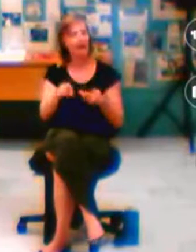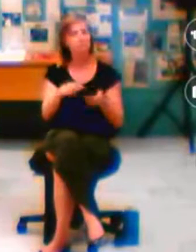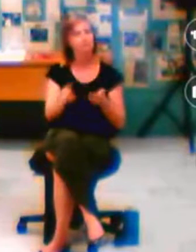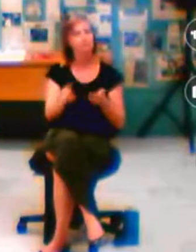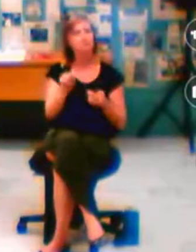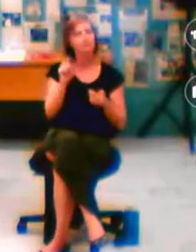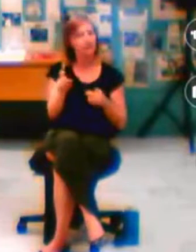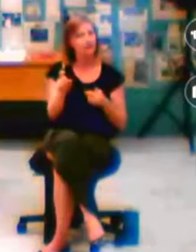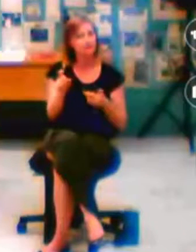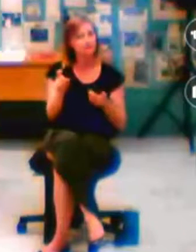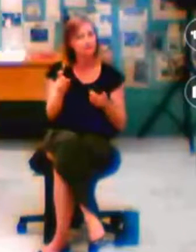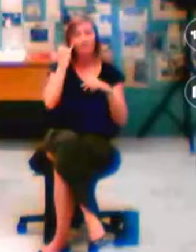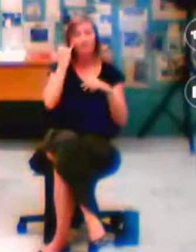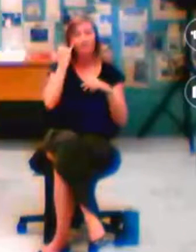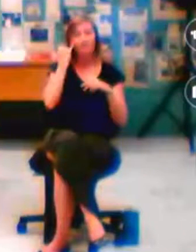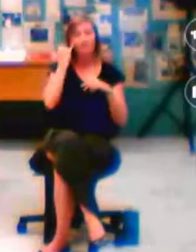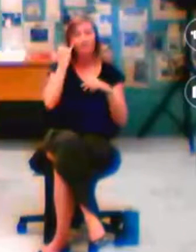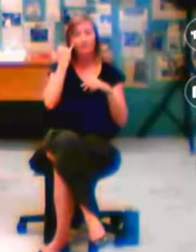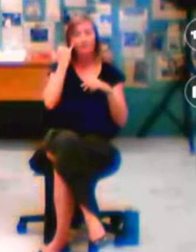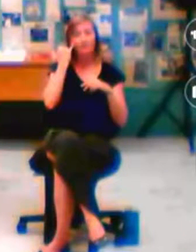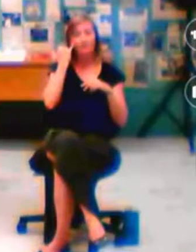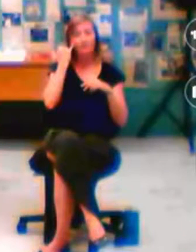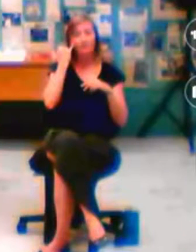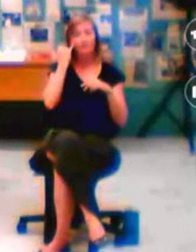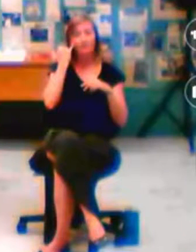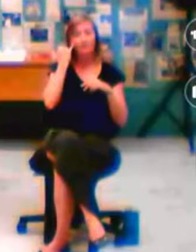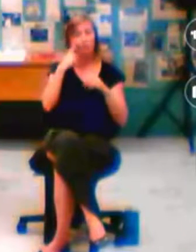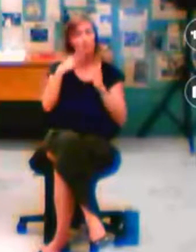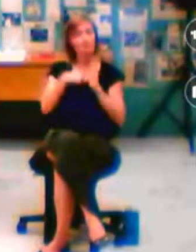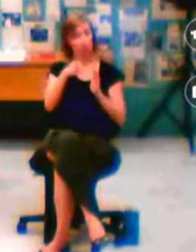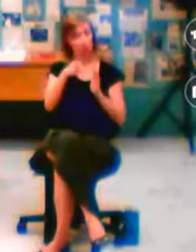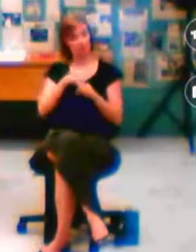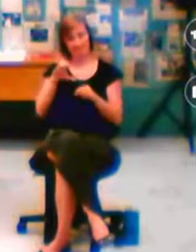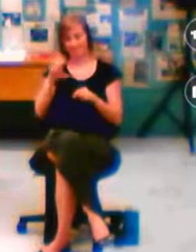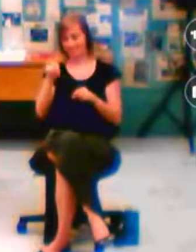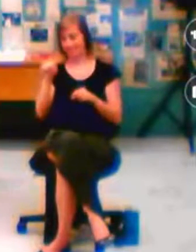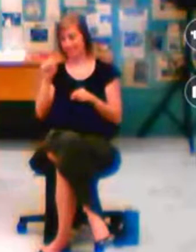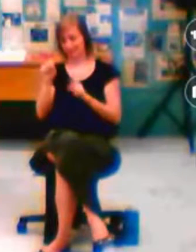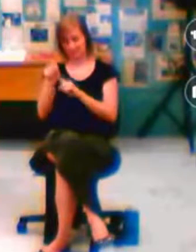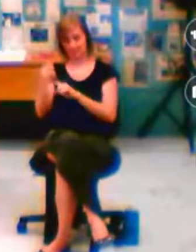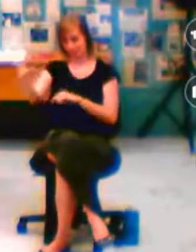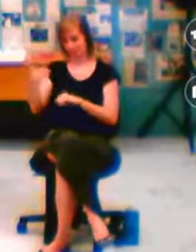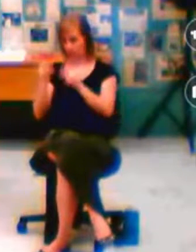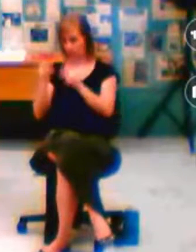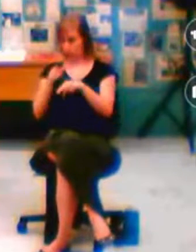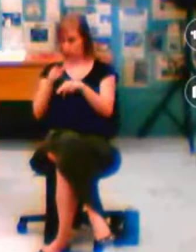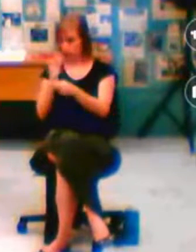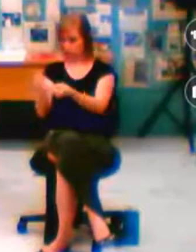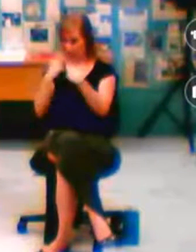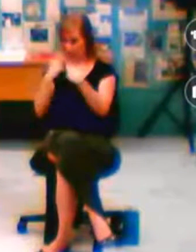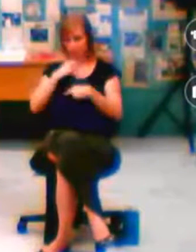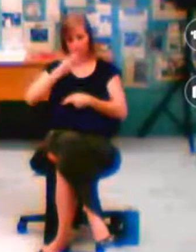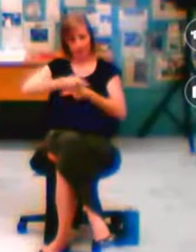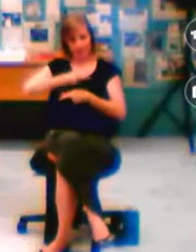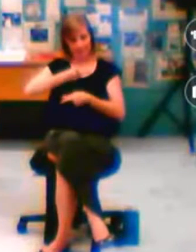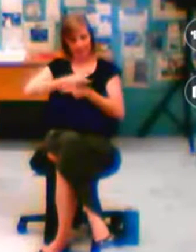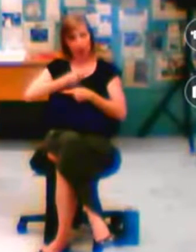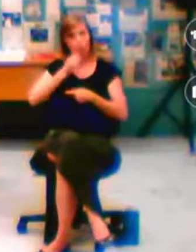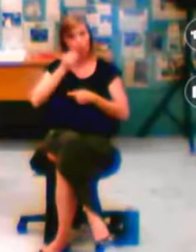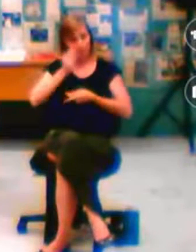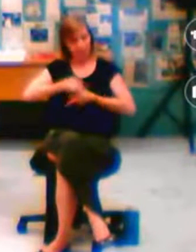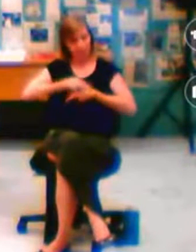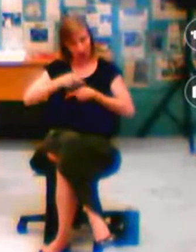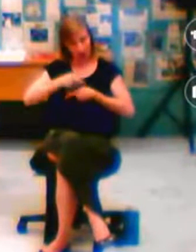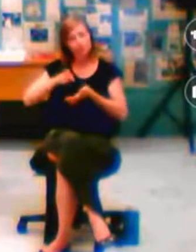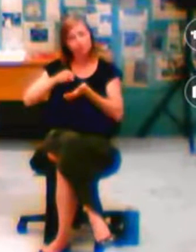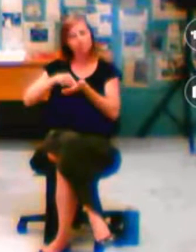because everybody is going to have to pay this tax. So anything produced or sold in Colorado is going to cost more because the person selling it has to come up with